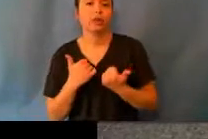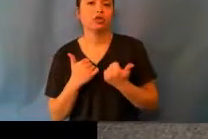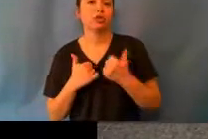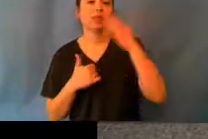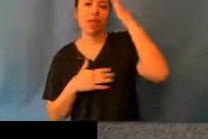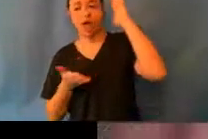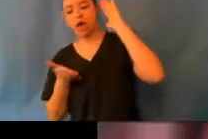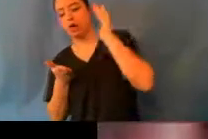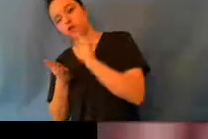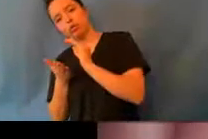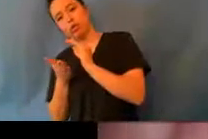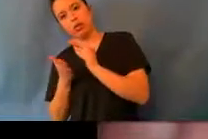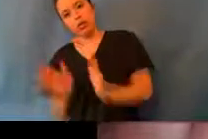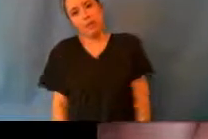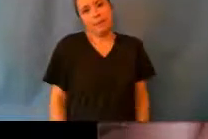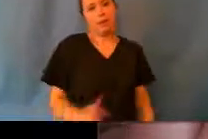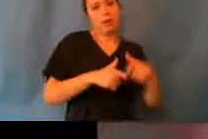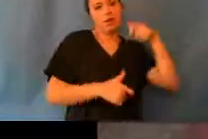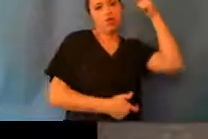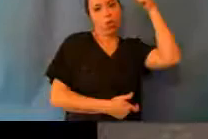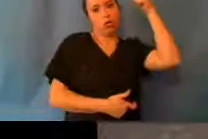Shorter. Good. All right, last row.